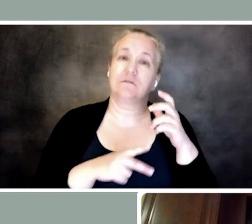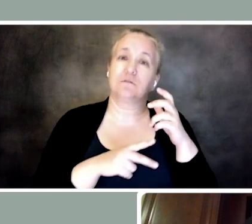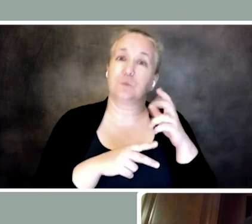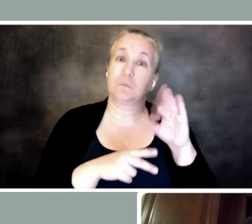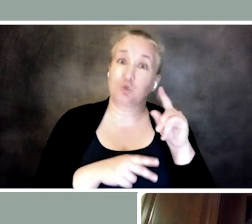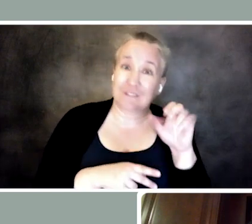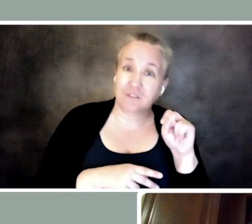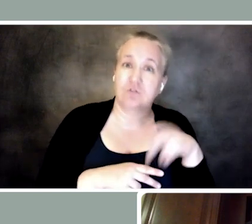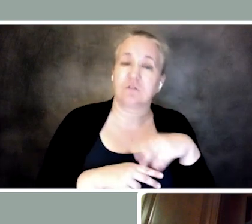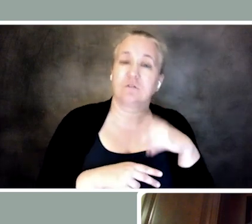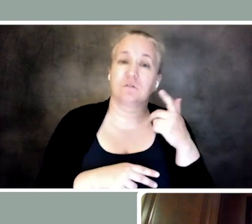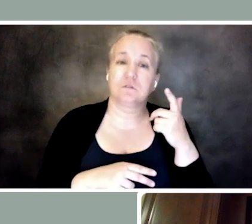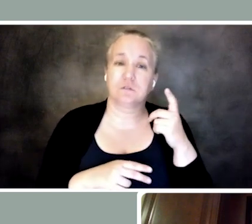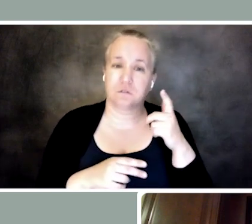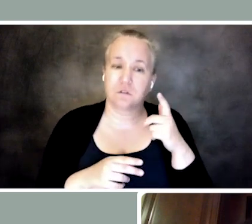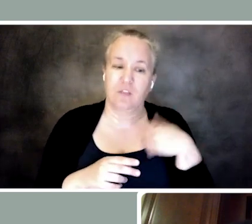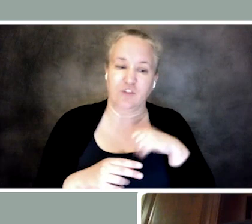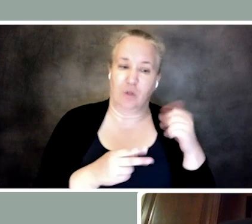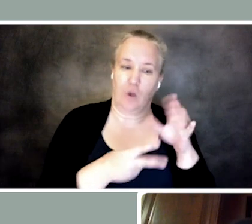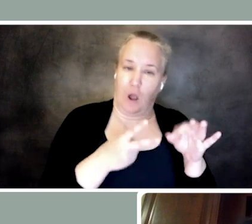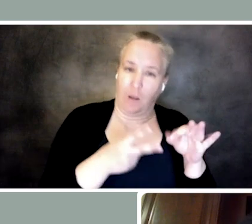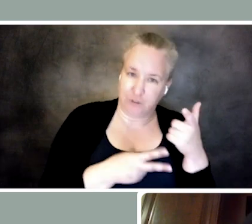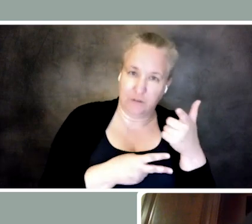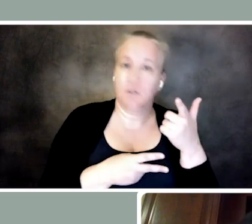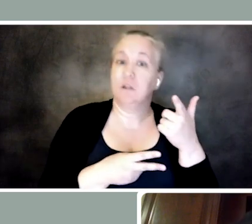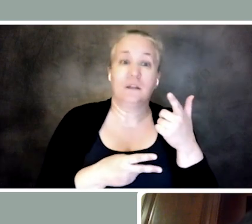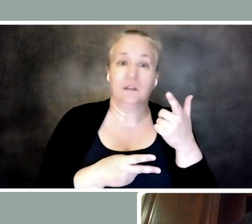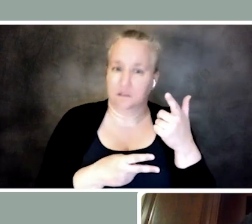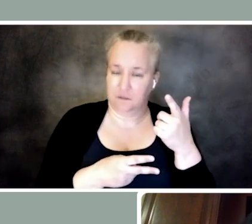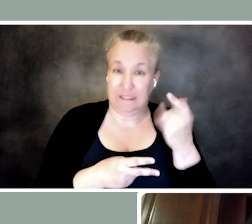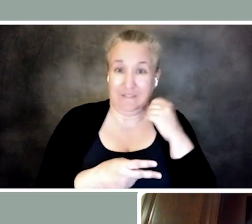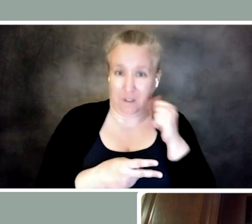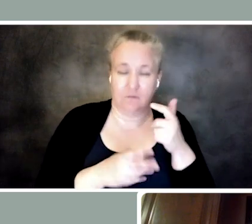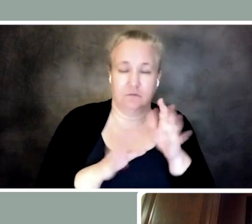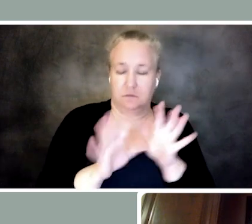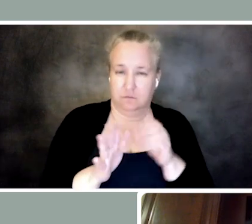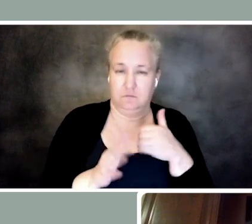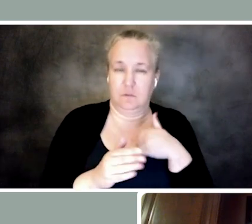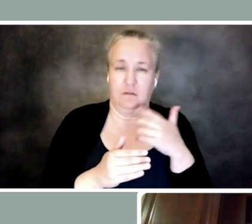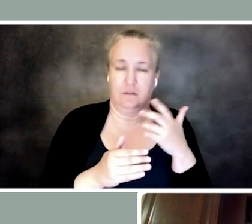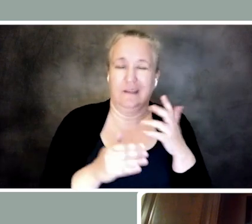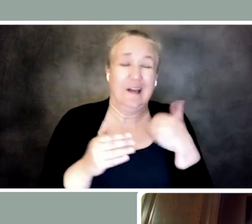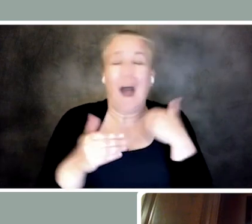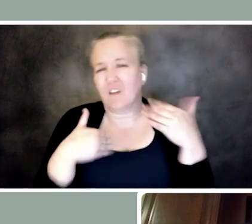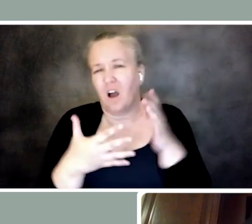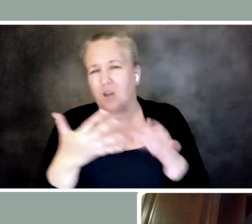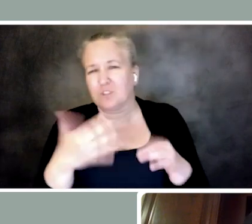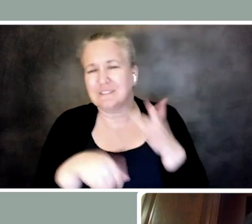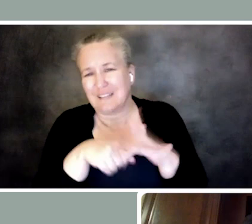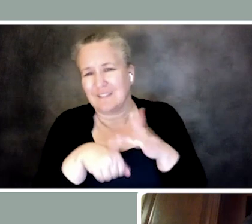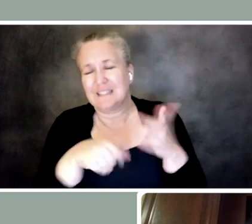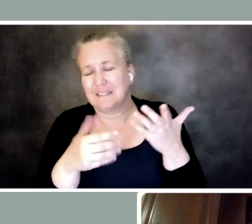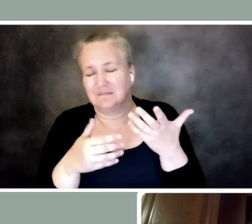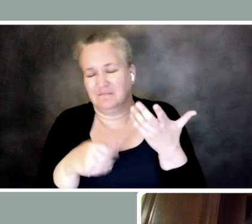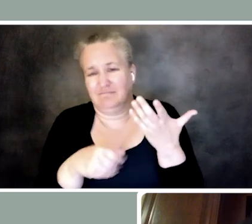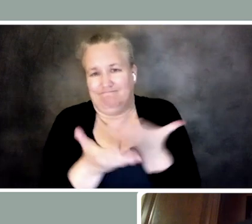or everolimus is a good option. If they do, then Piqray would be a good option. So there are options definitely out there.